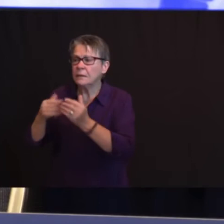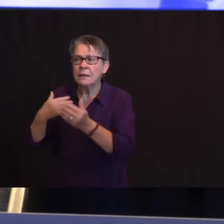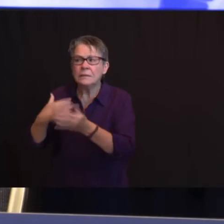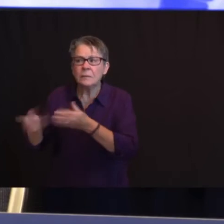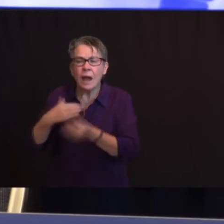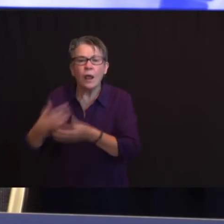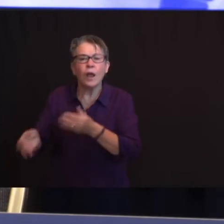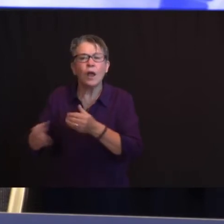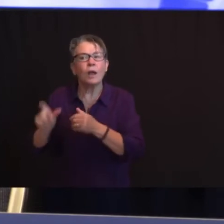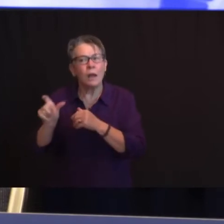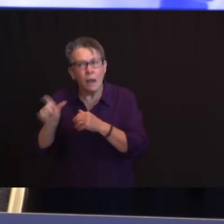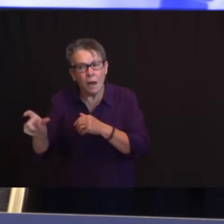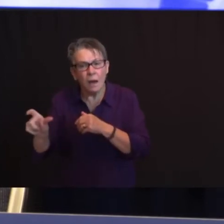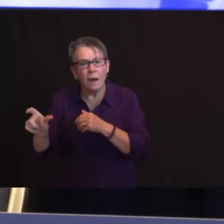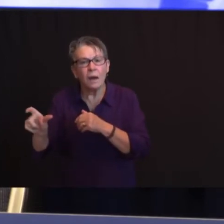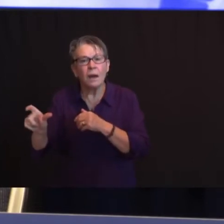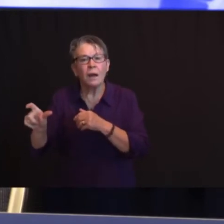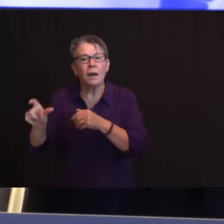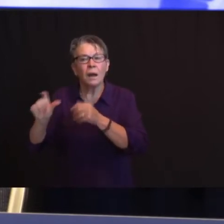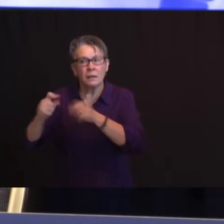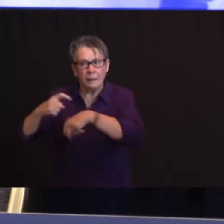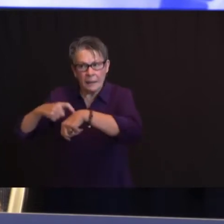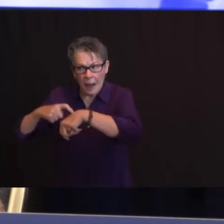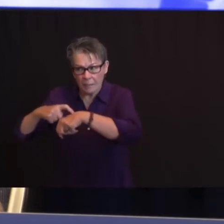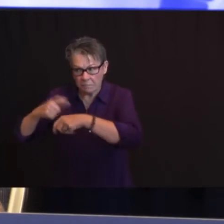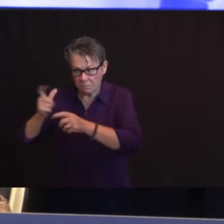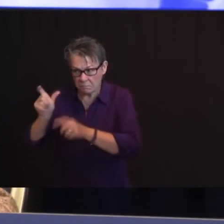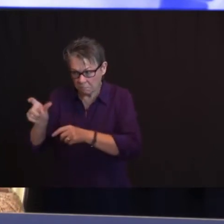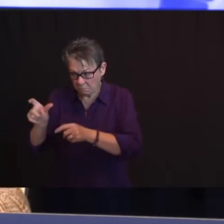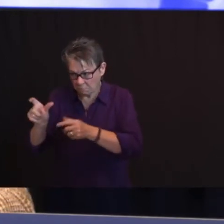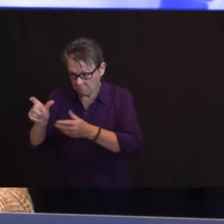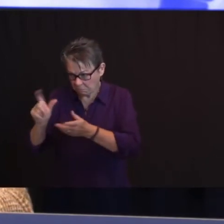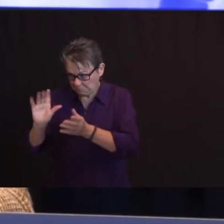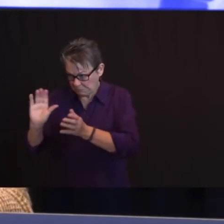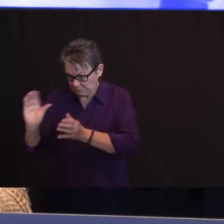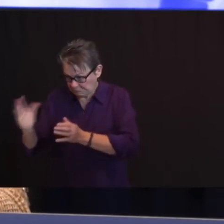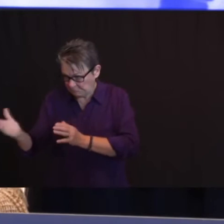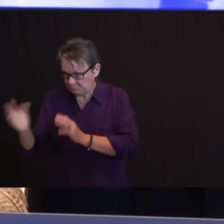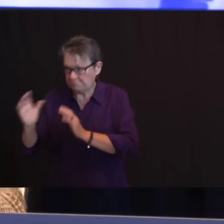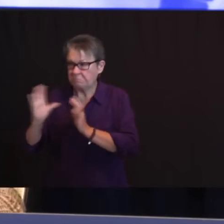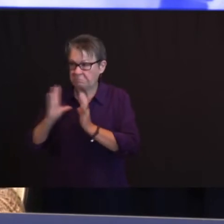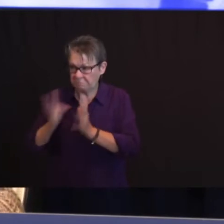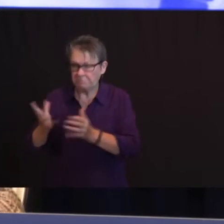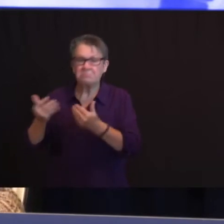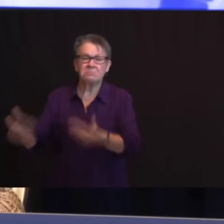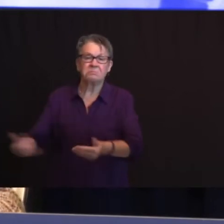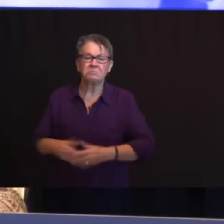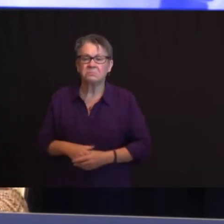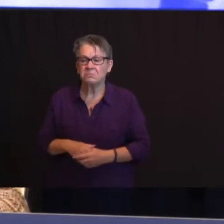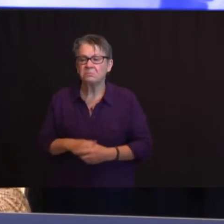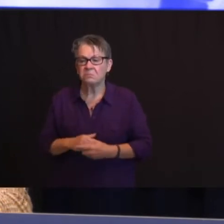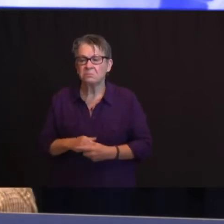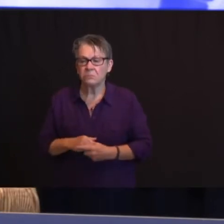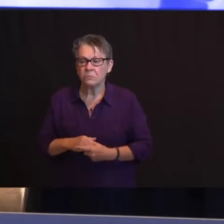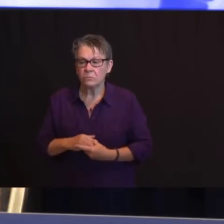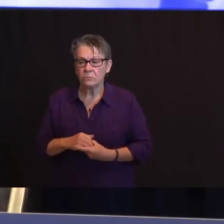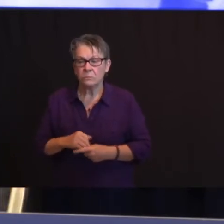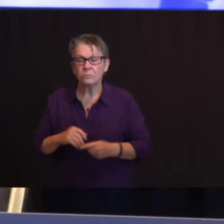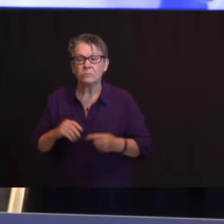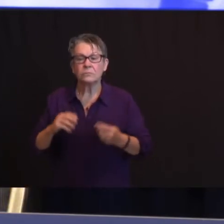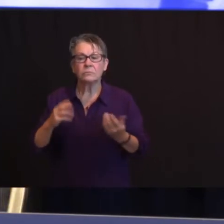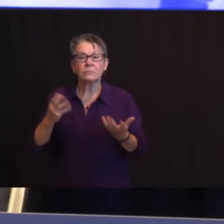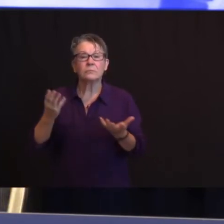can occur any time during that time period. If a returning student tests positive, they should isolate